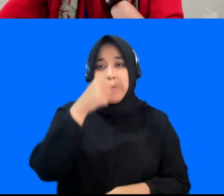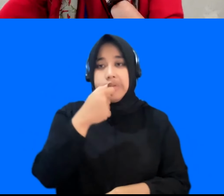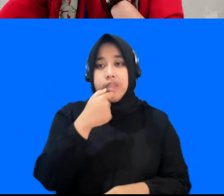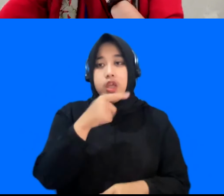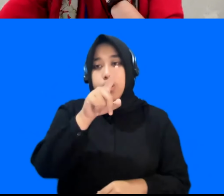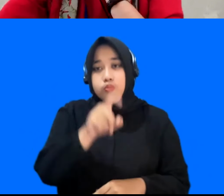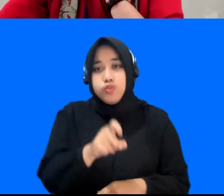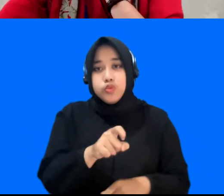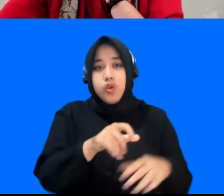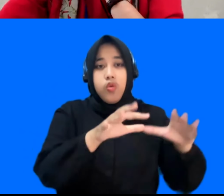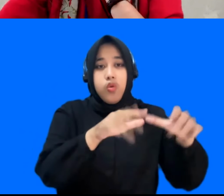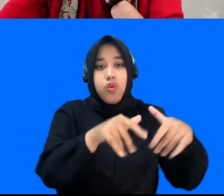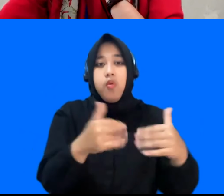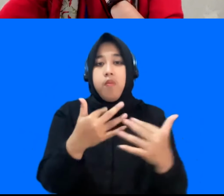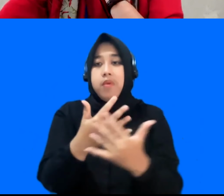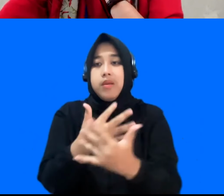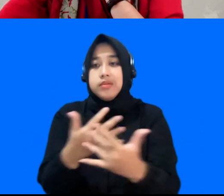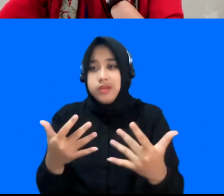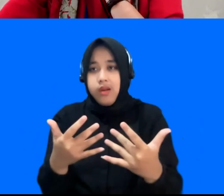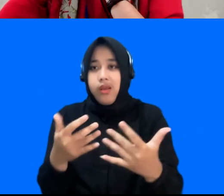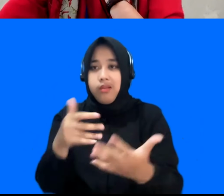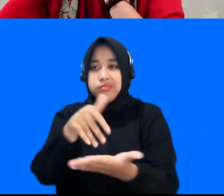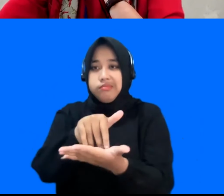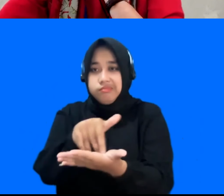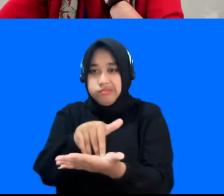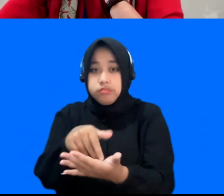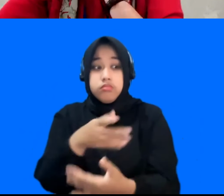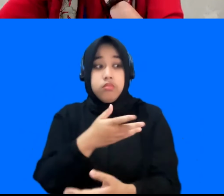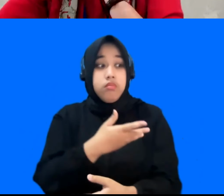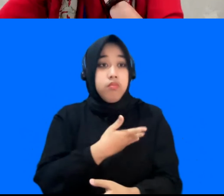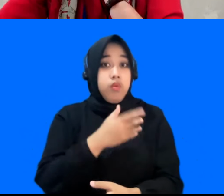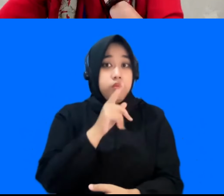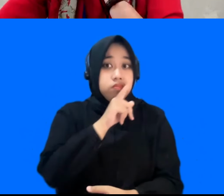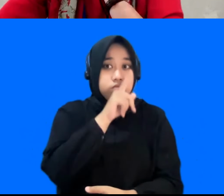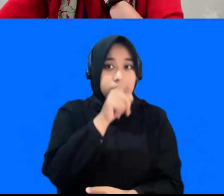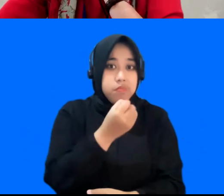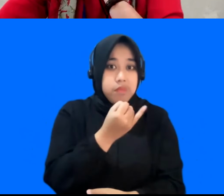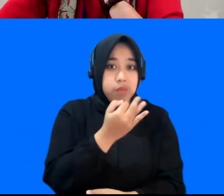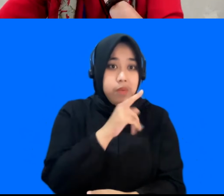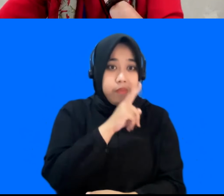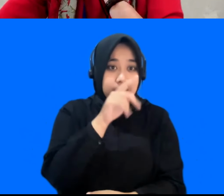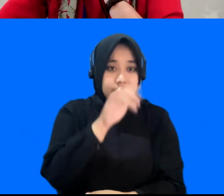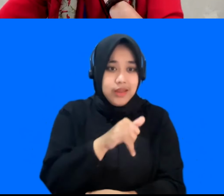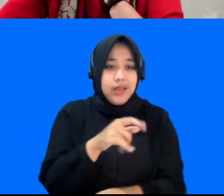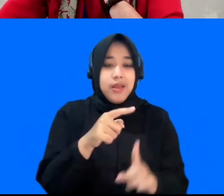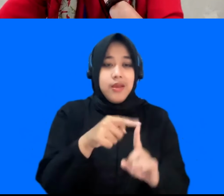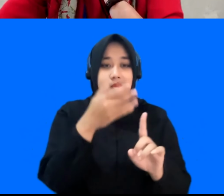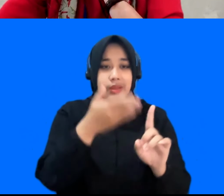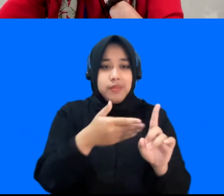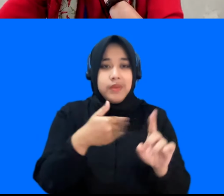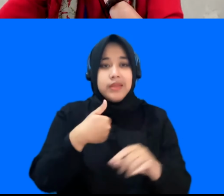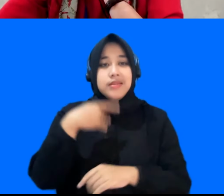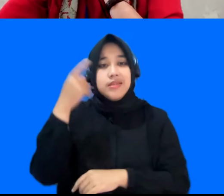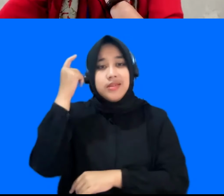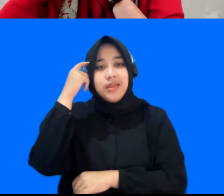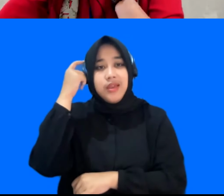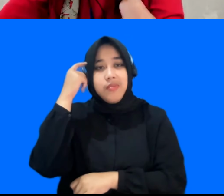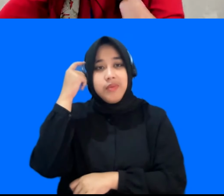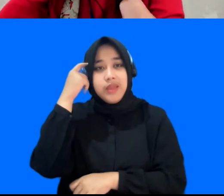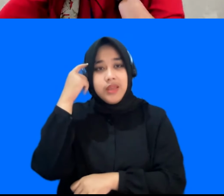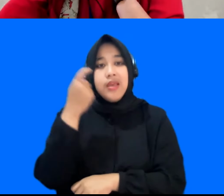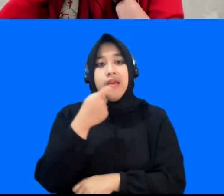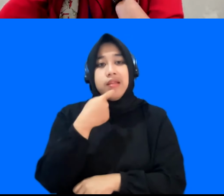I think you covered several questions there. I think firstly is the community really